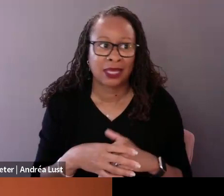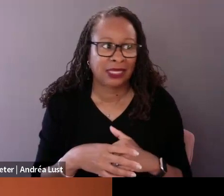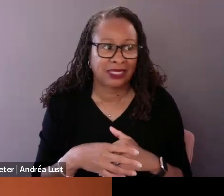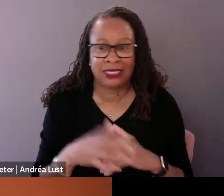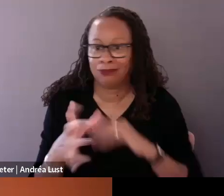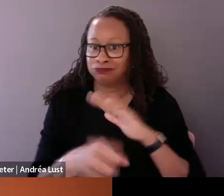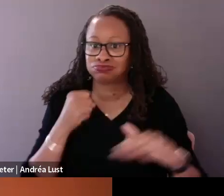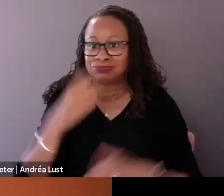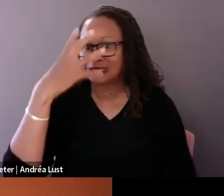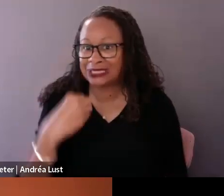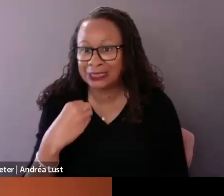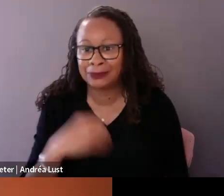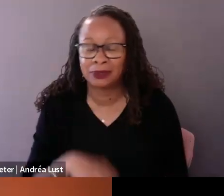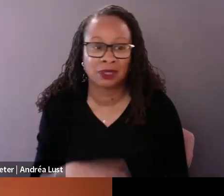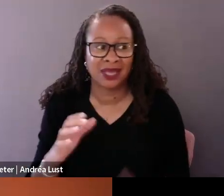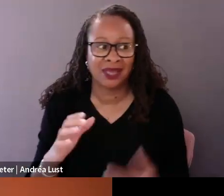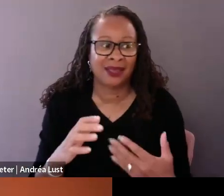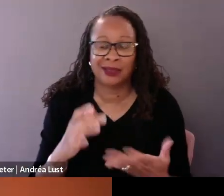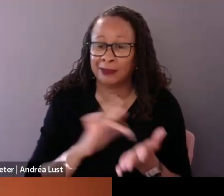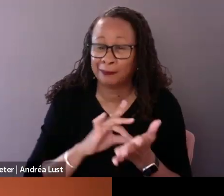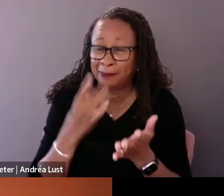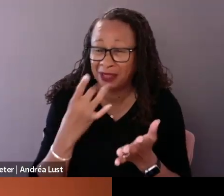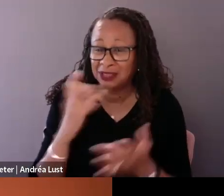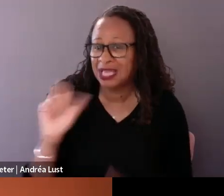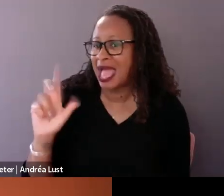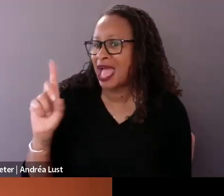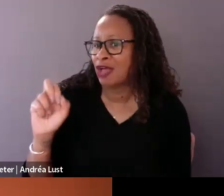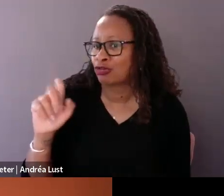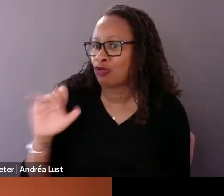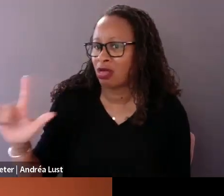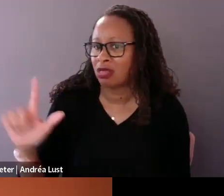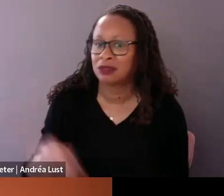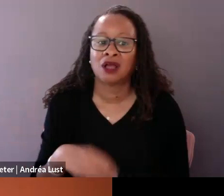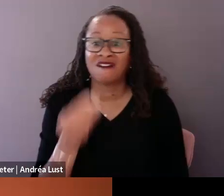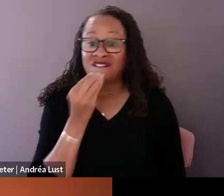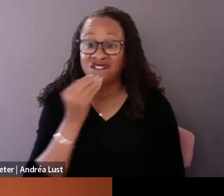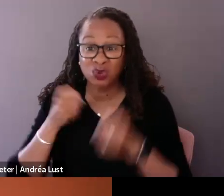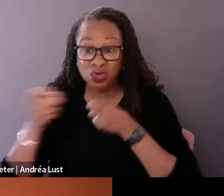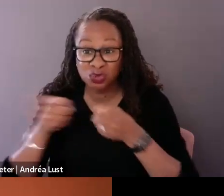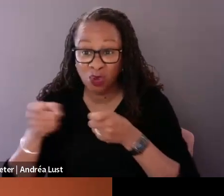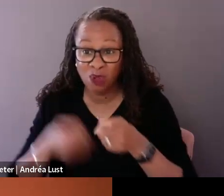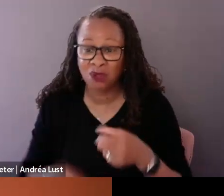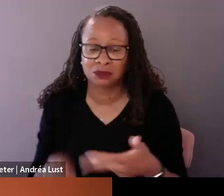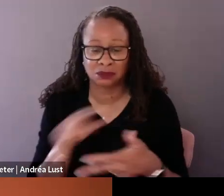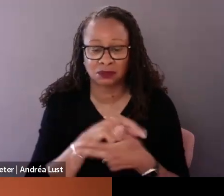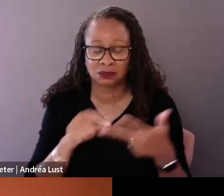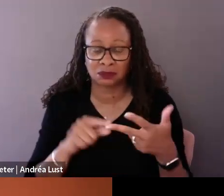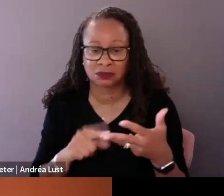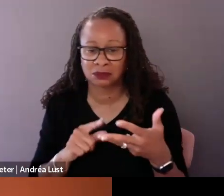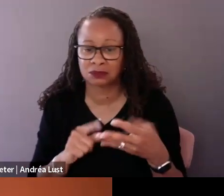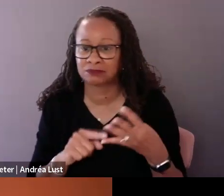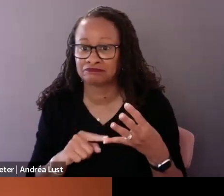deprivation, giving them Adderall, food control, and importantly,